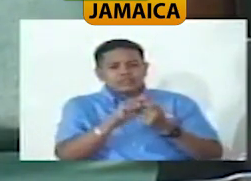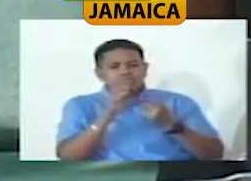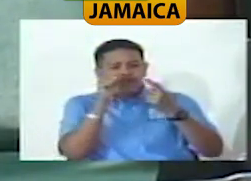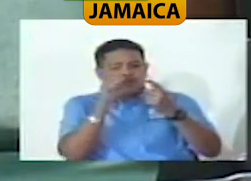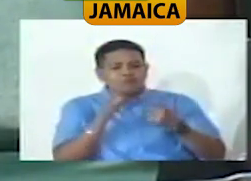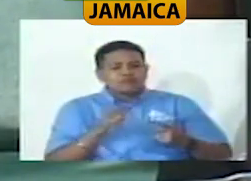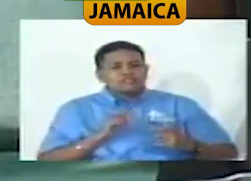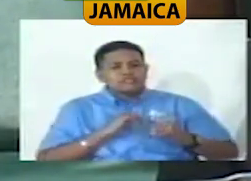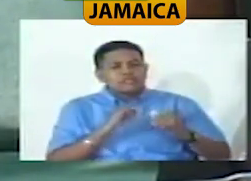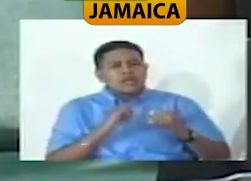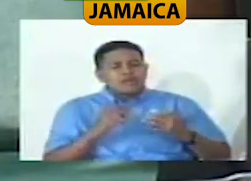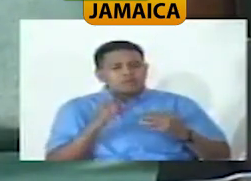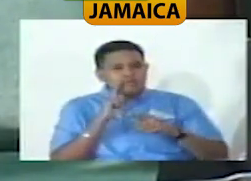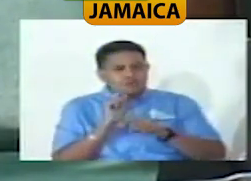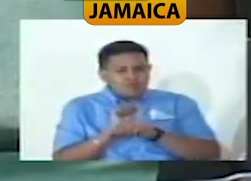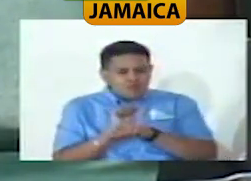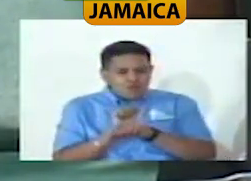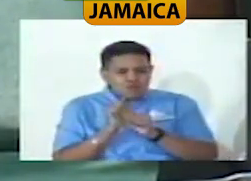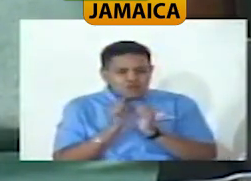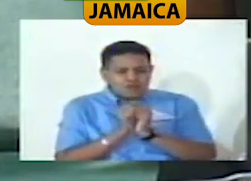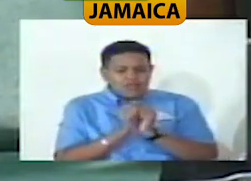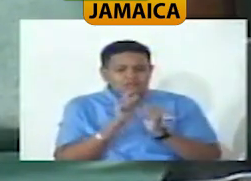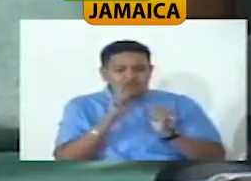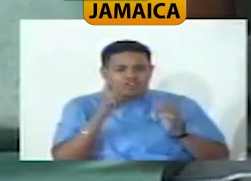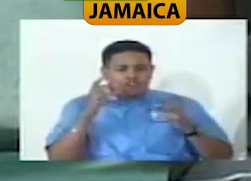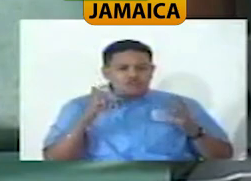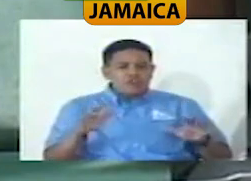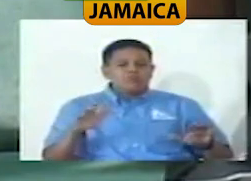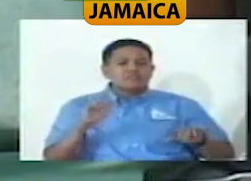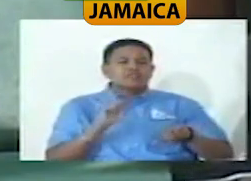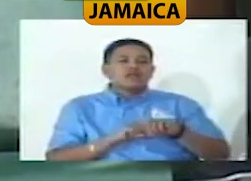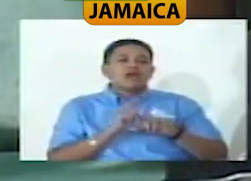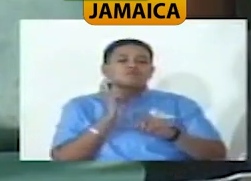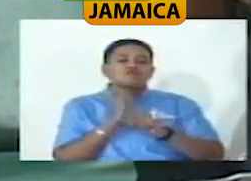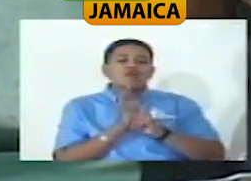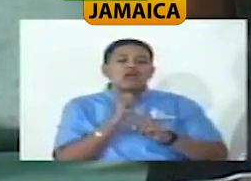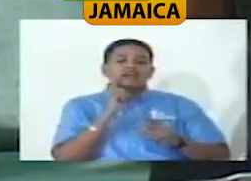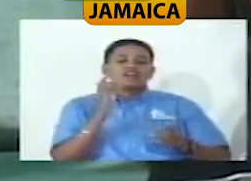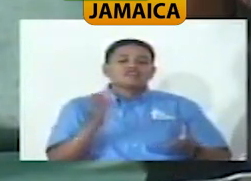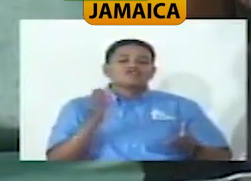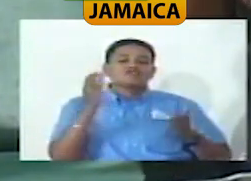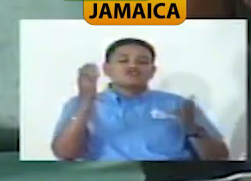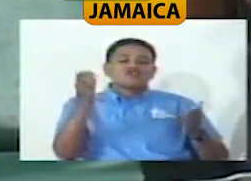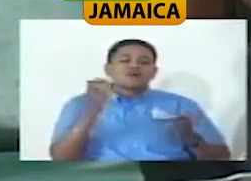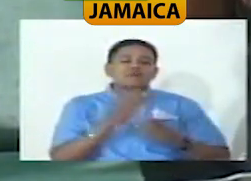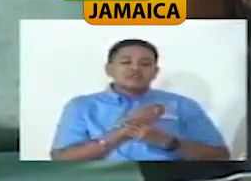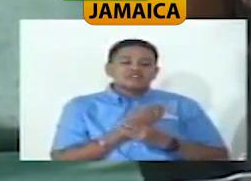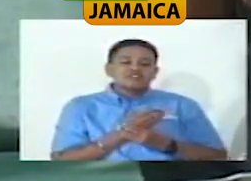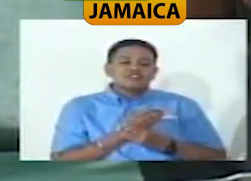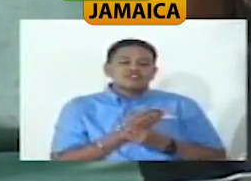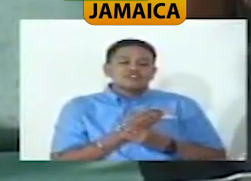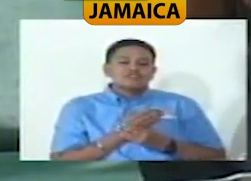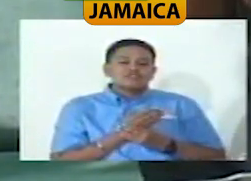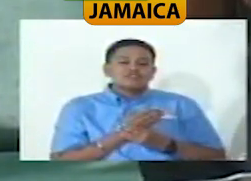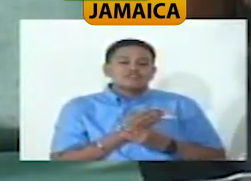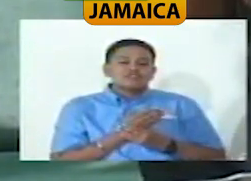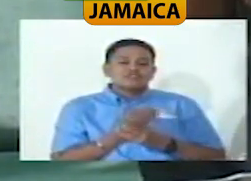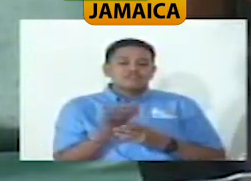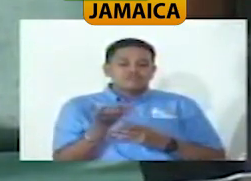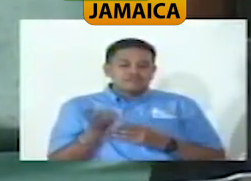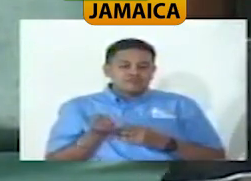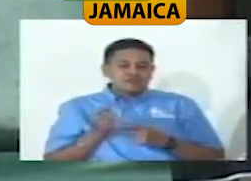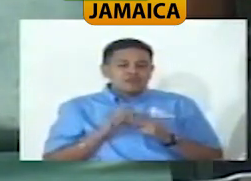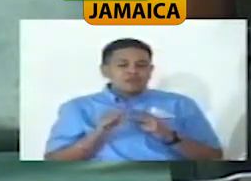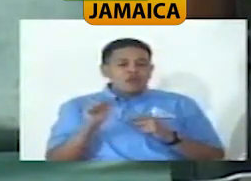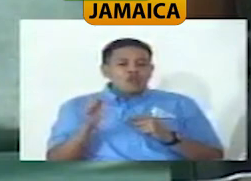objective. And it was completed in time and submitted to her. But there were other